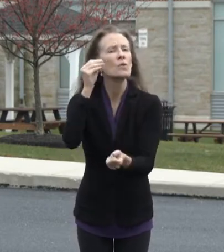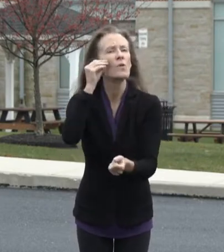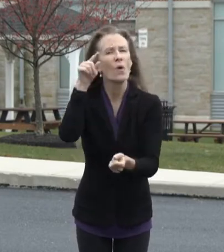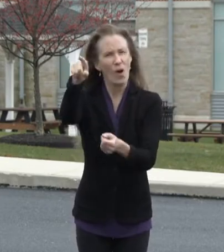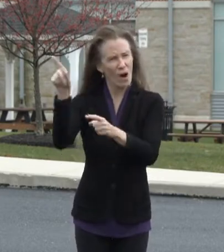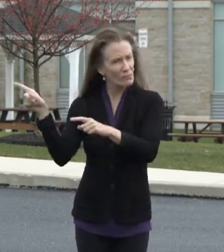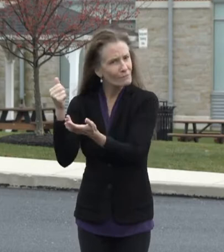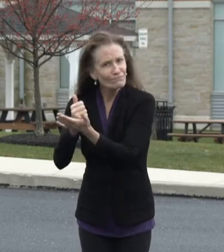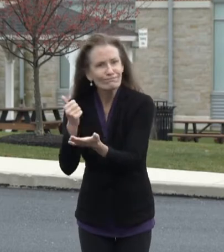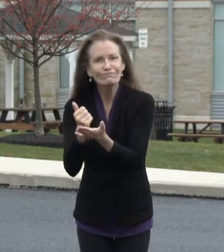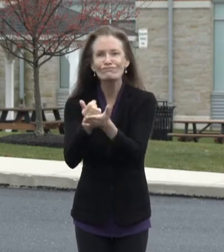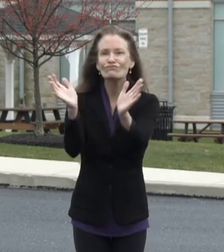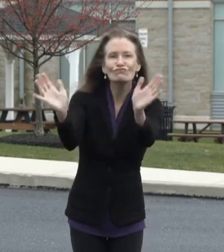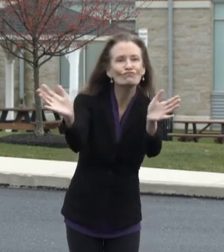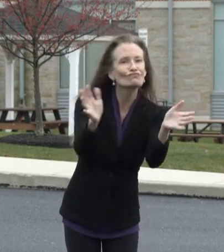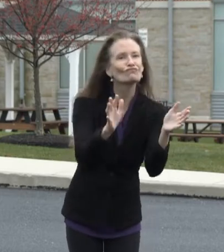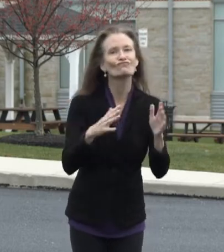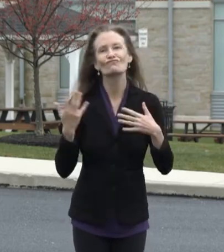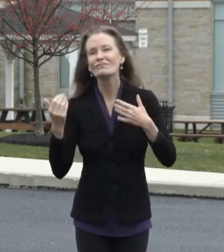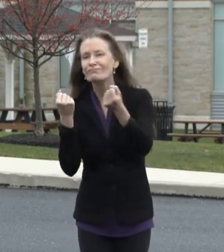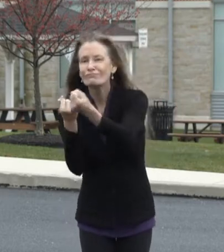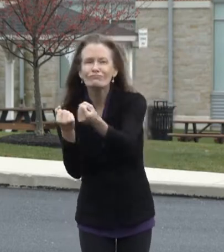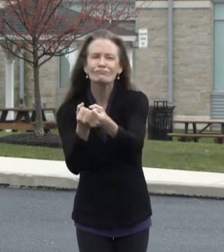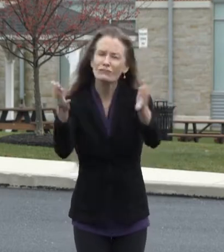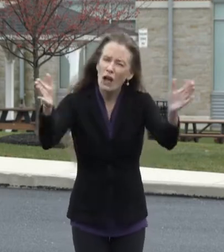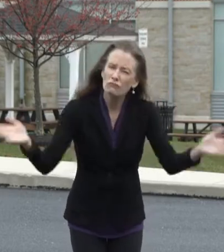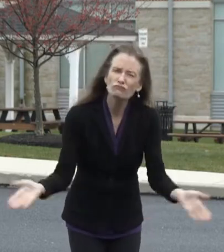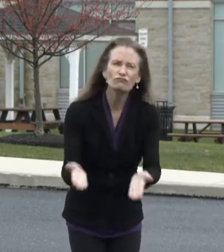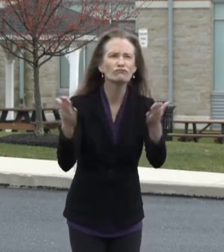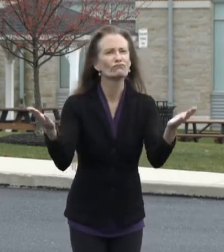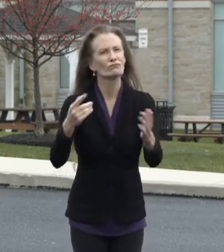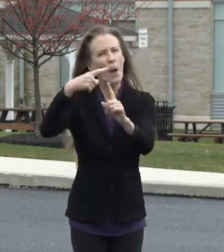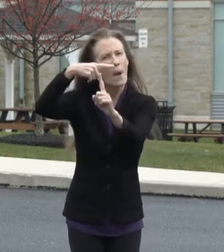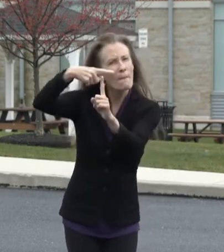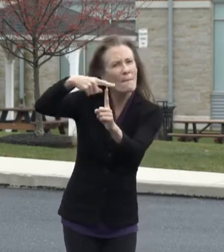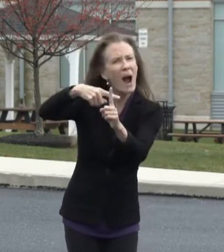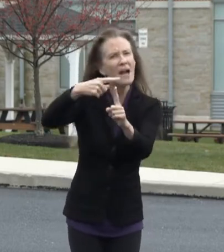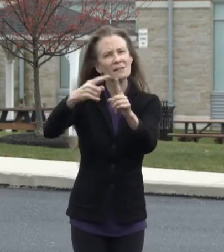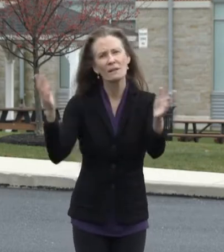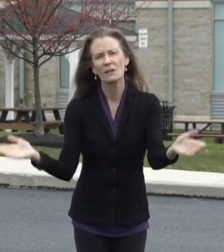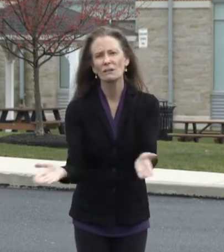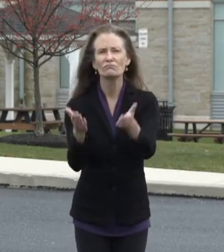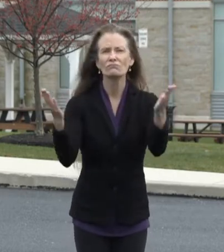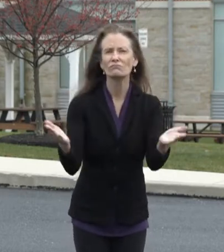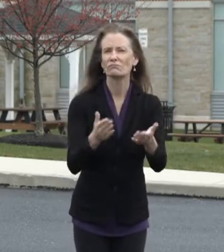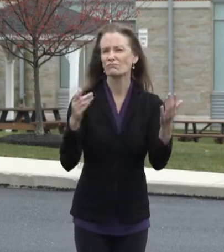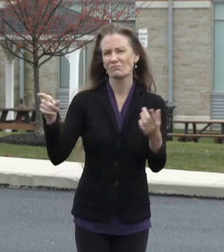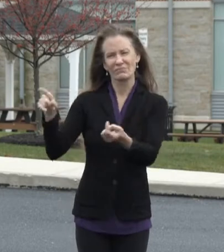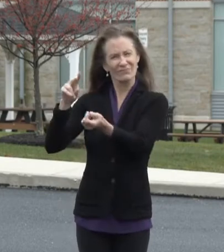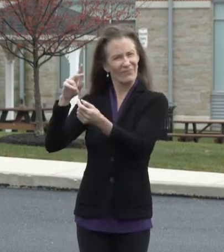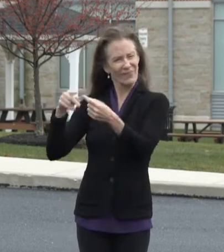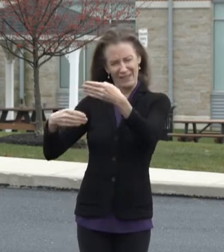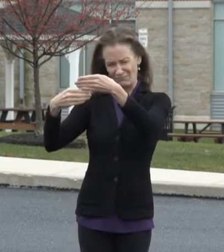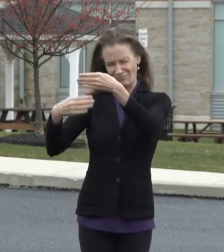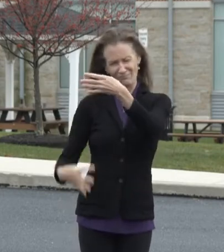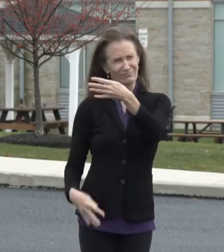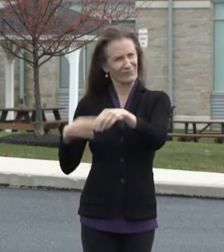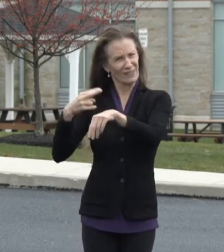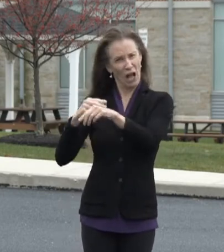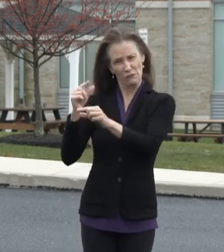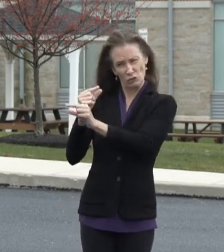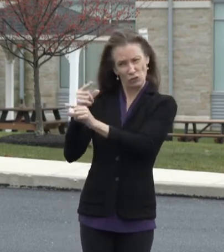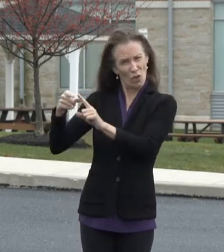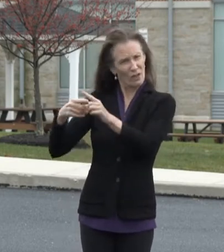our leadership and staff. We saw the Guard providing loving and caring support to every person they